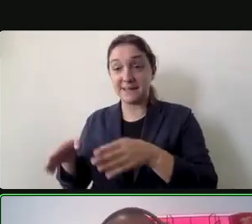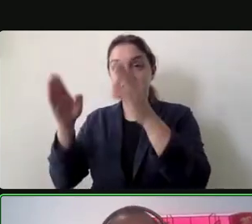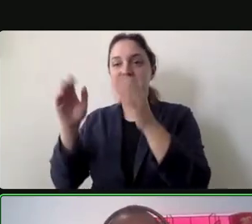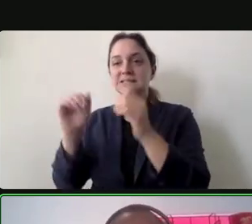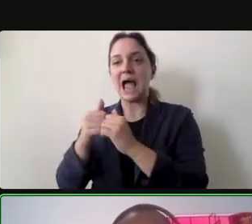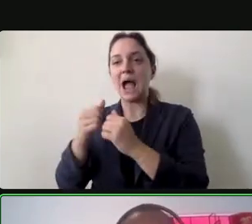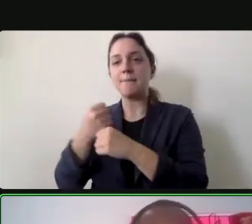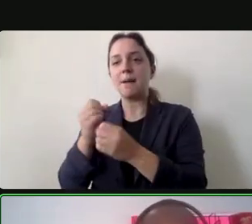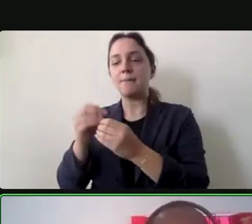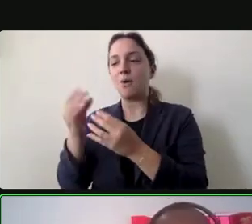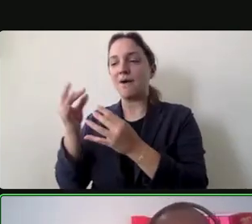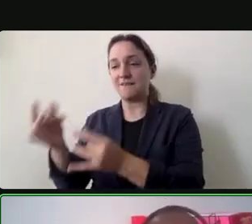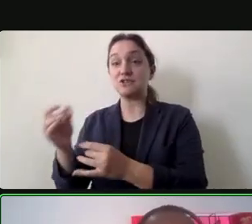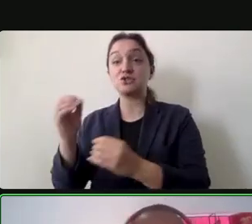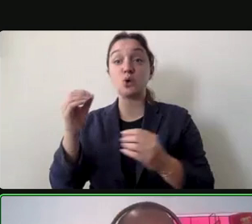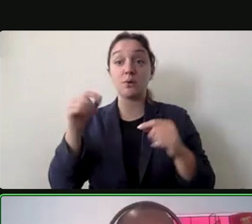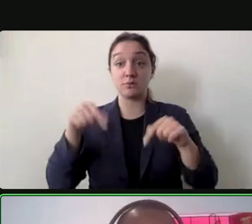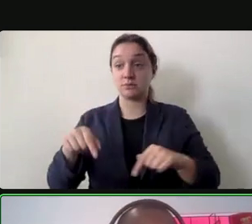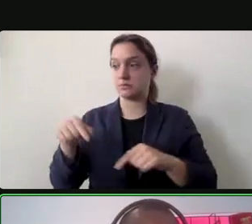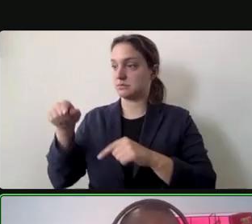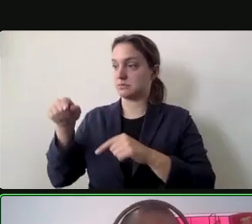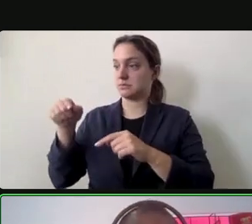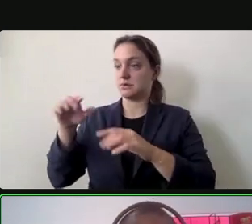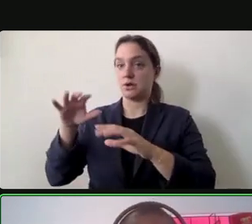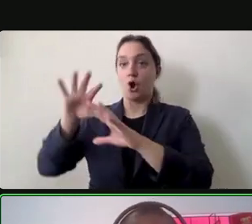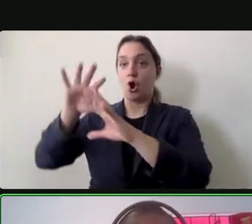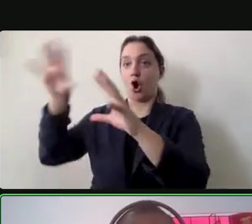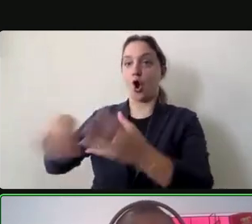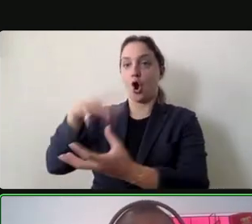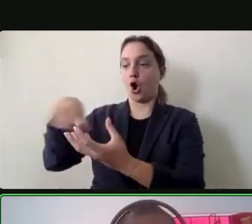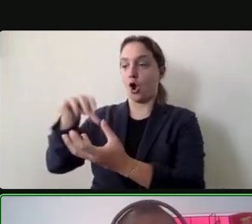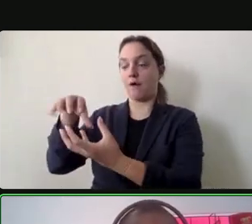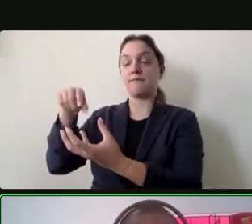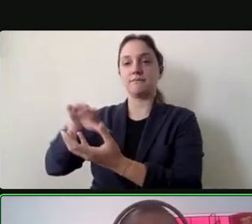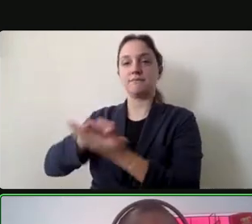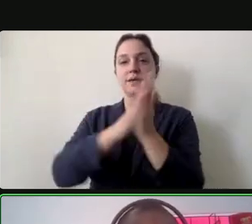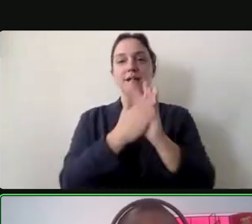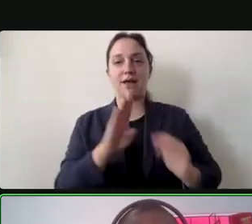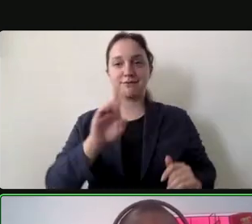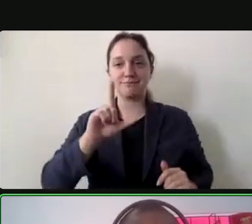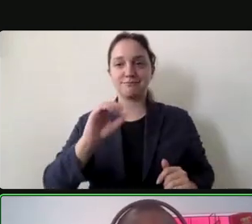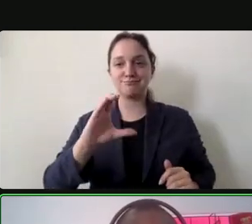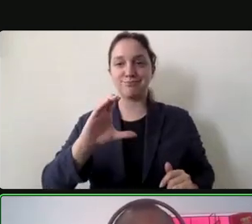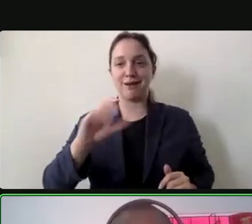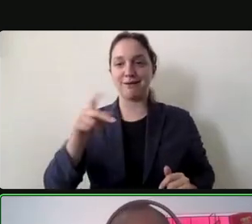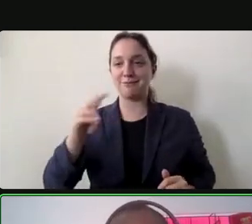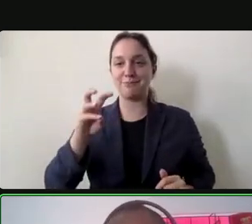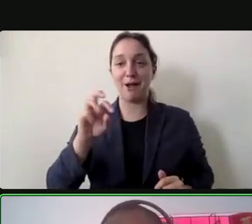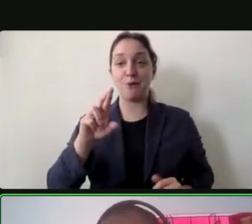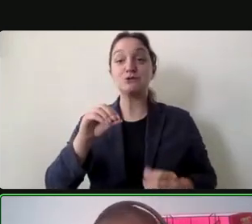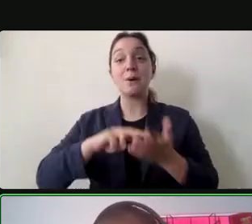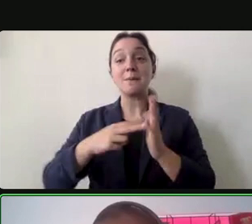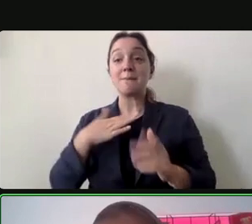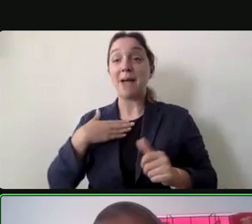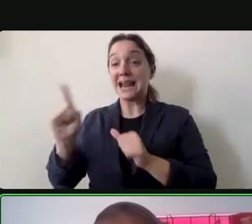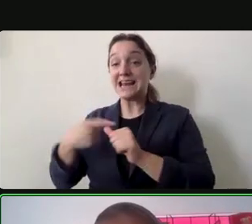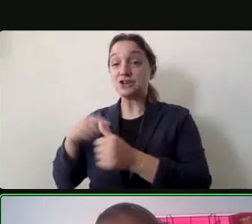we've built at BlocPower comes from that initial relationship with the U.S. Department of Energy.